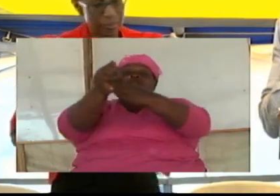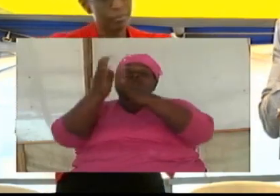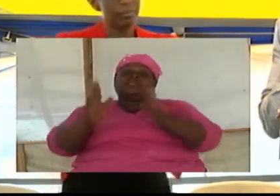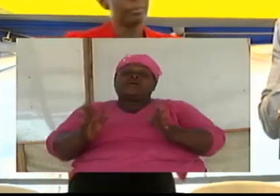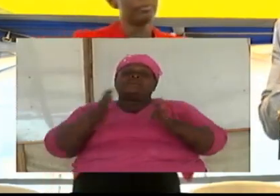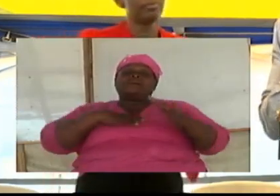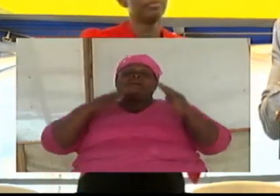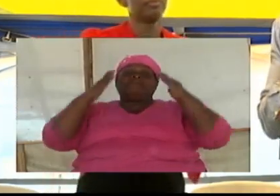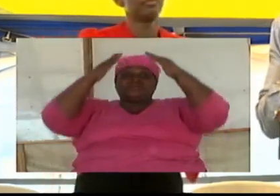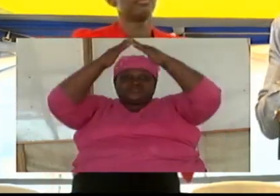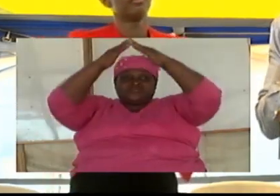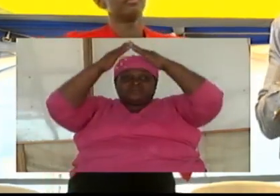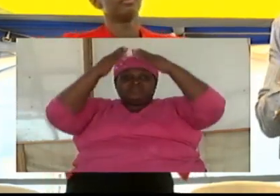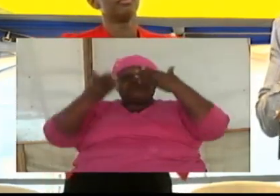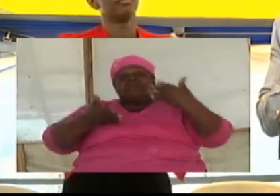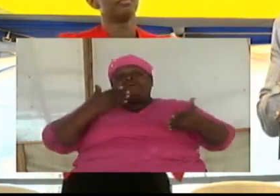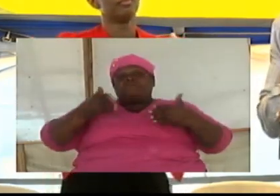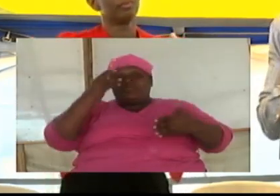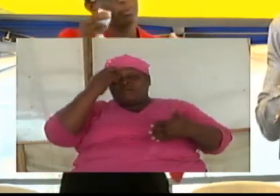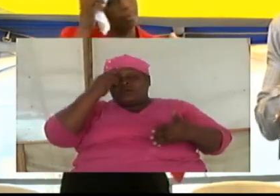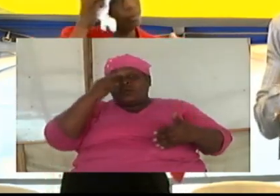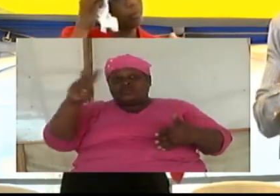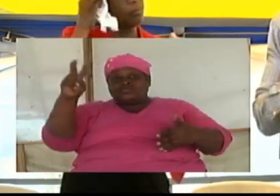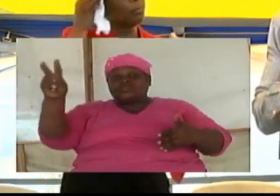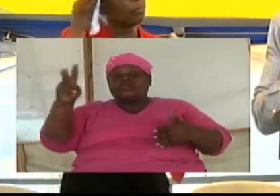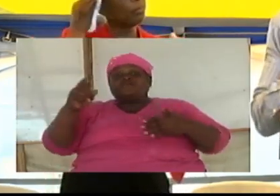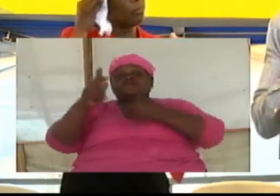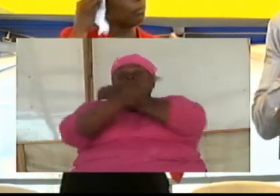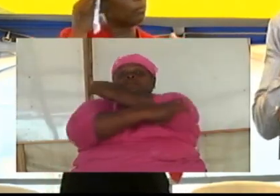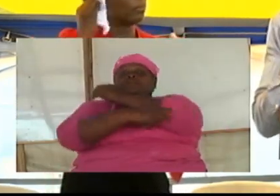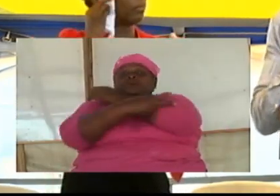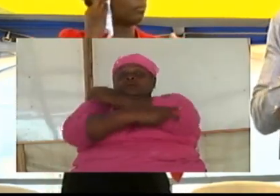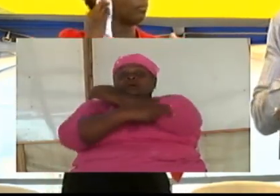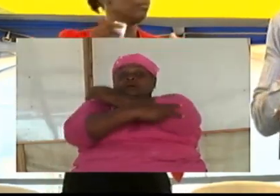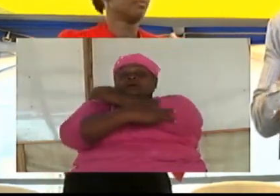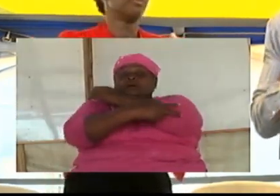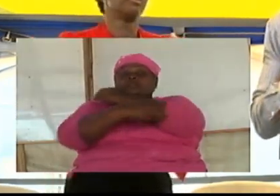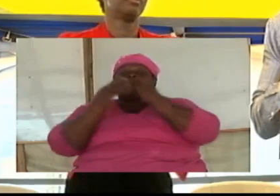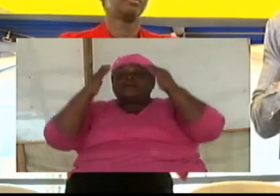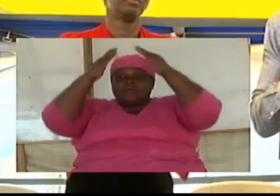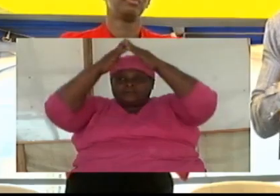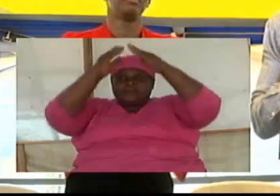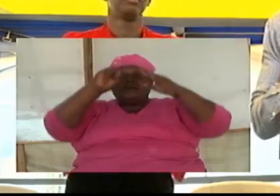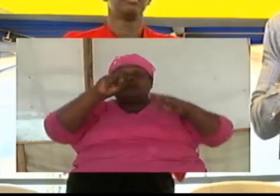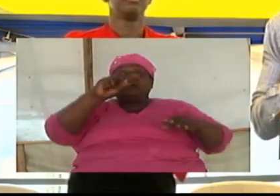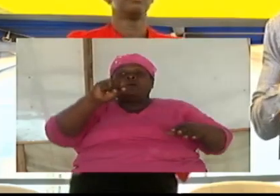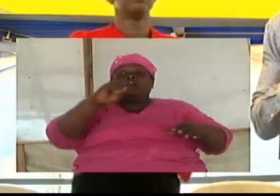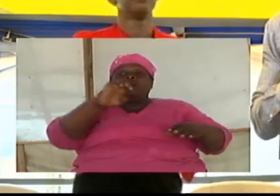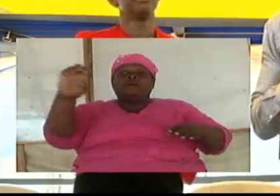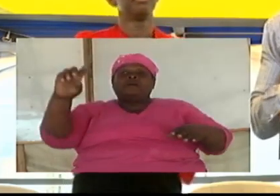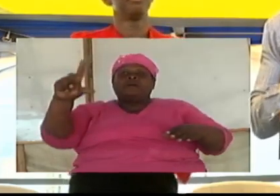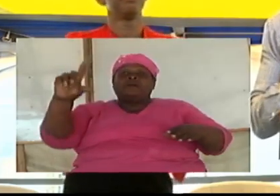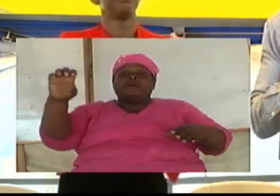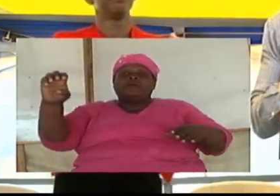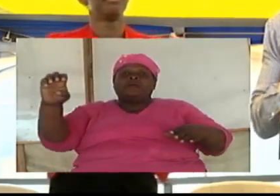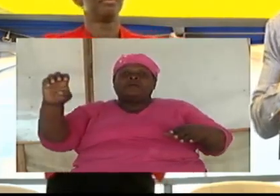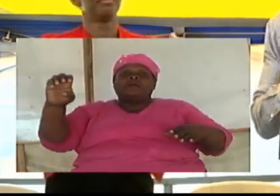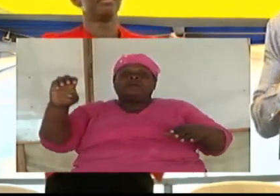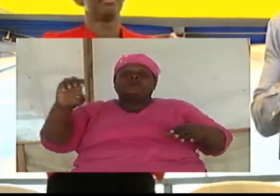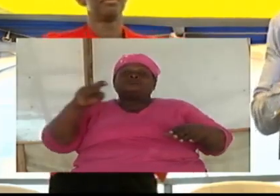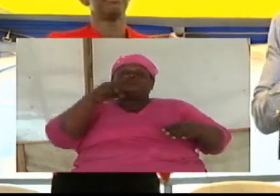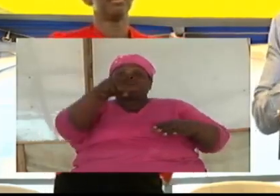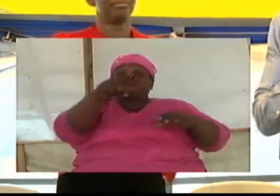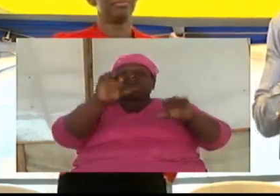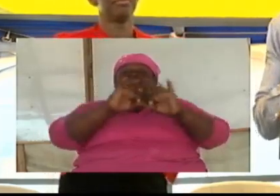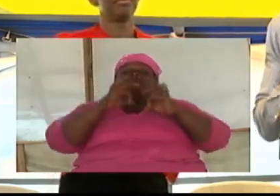He might be watching from Portland. Amen. Bishop Steele. Greetings to you and the family, sir. Praise